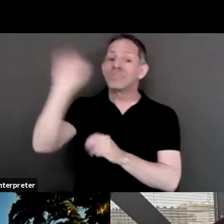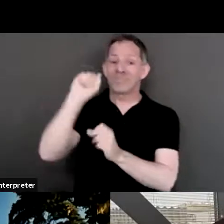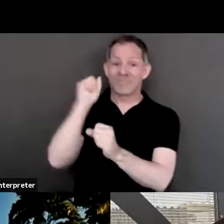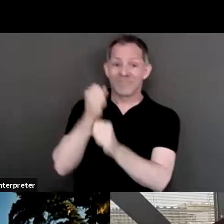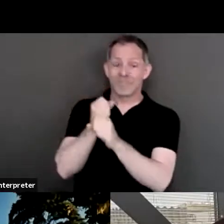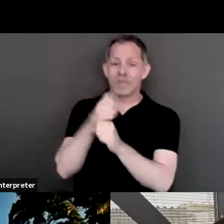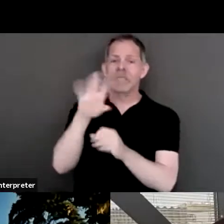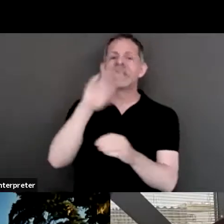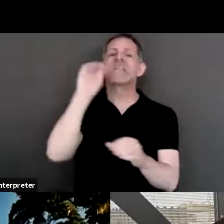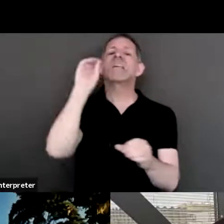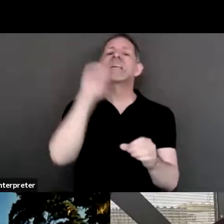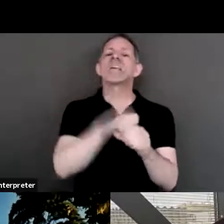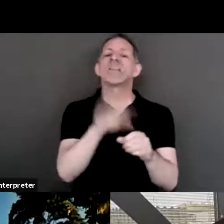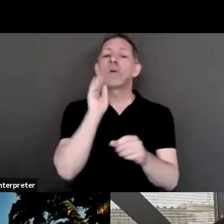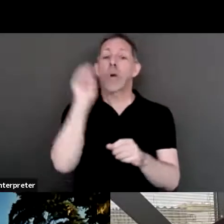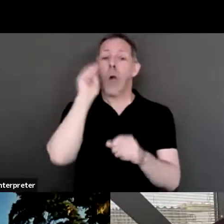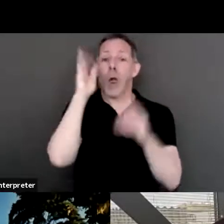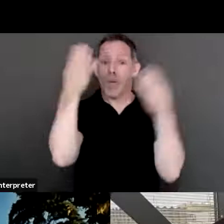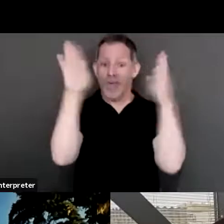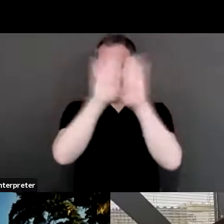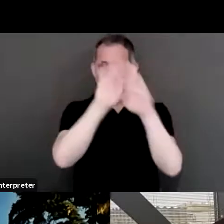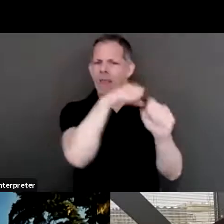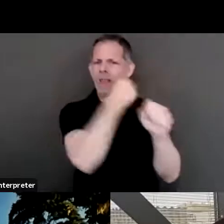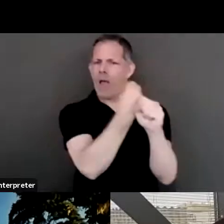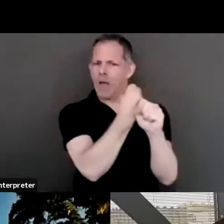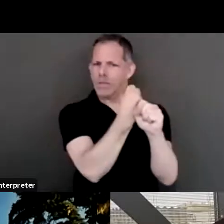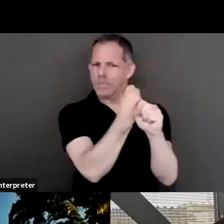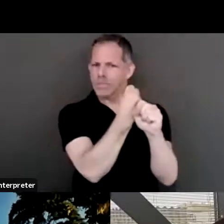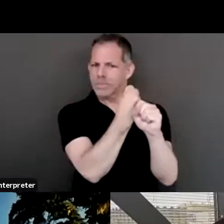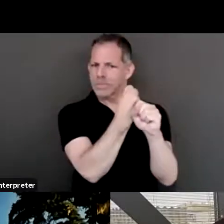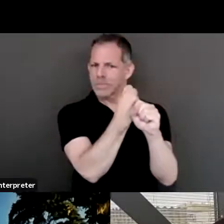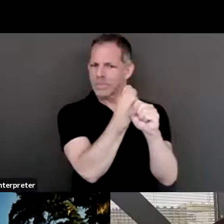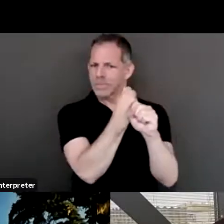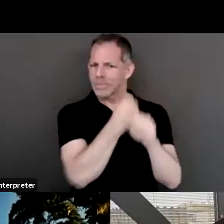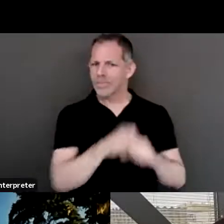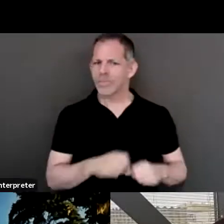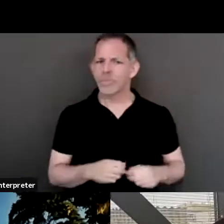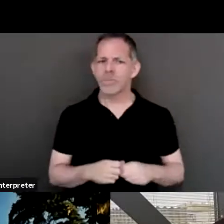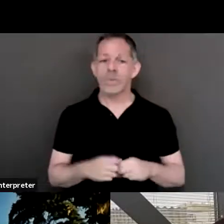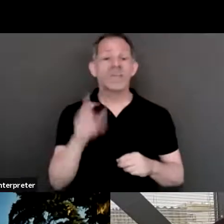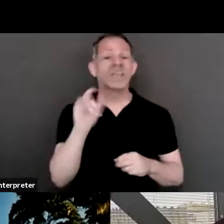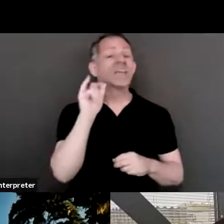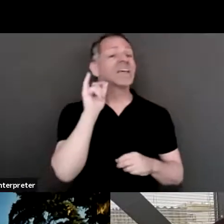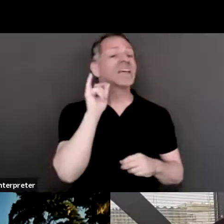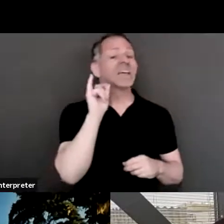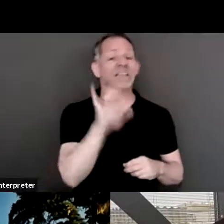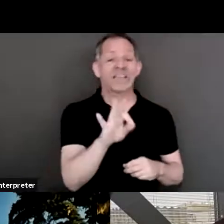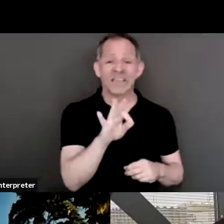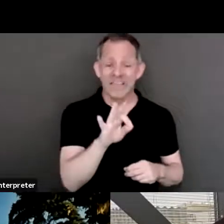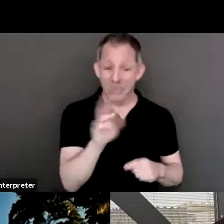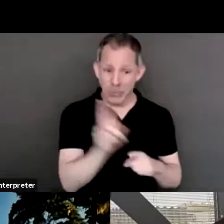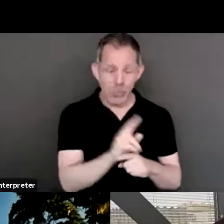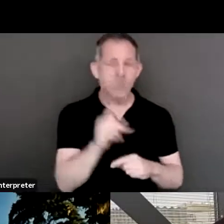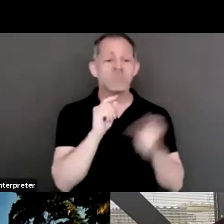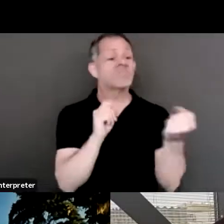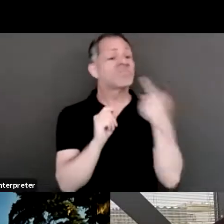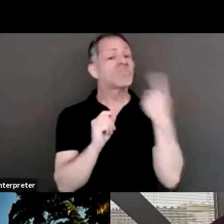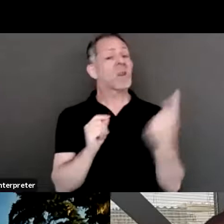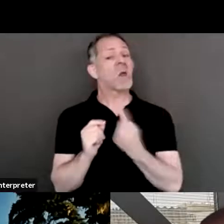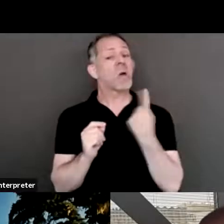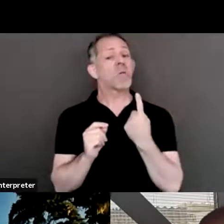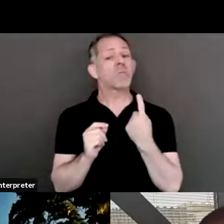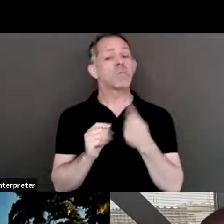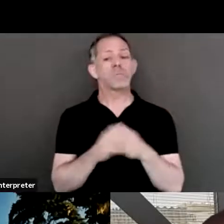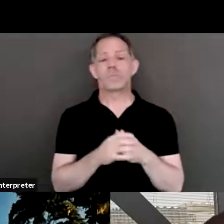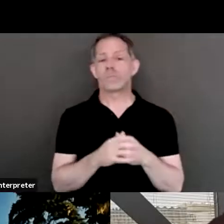You know, if you're going to use, we say do not use alone. You cannot use Narcan or naloxone on yourself if you're